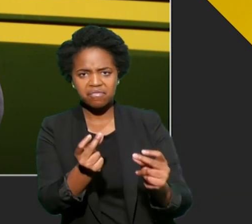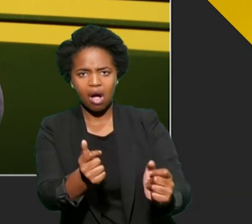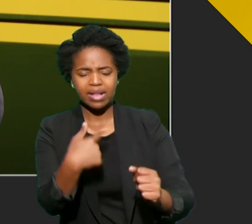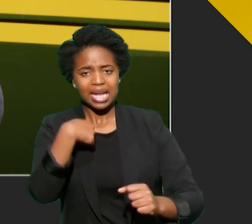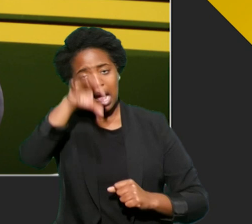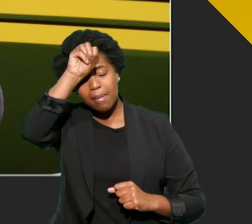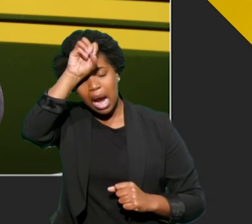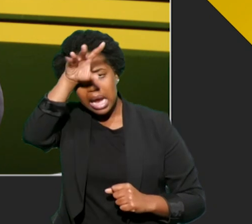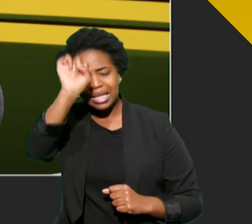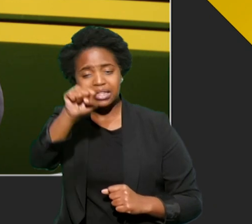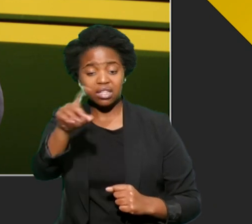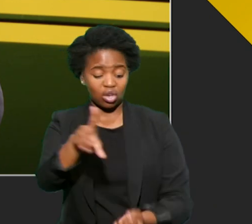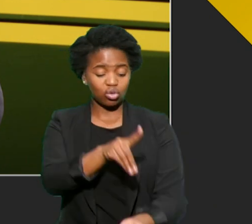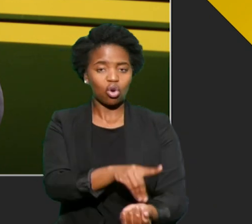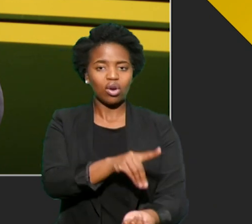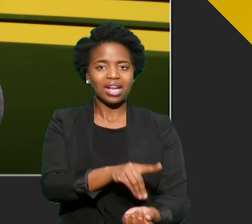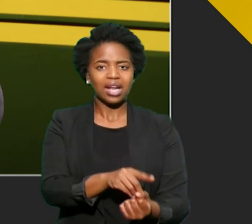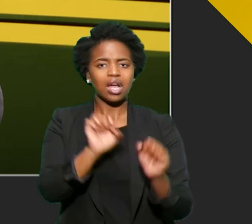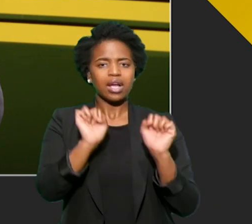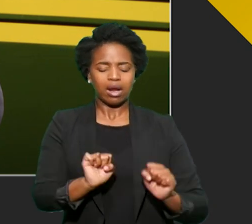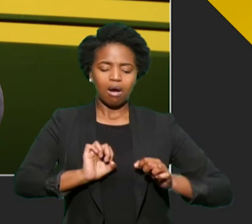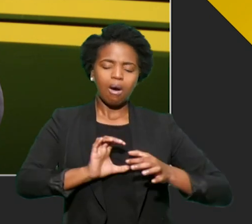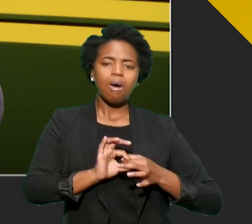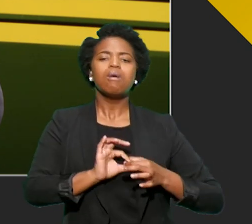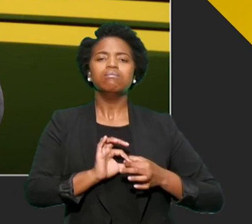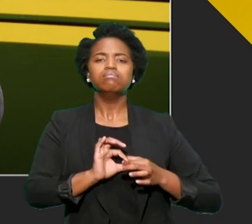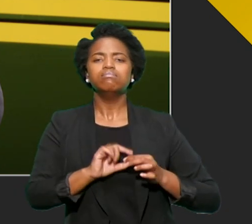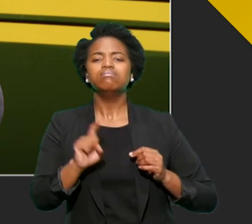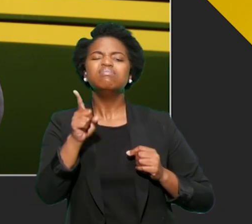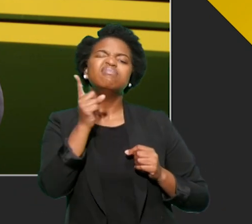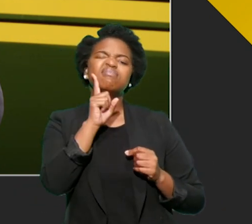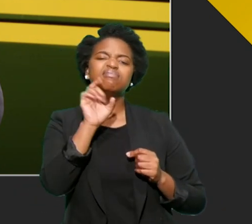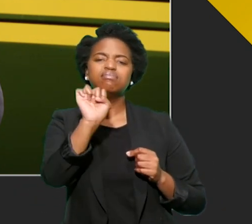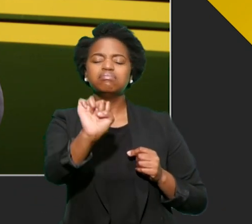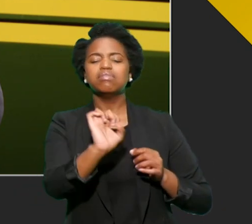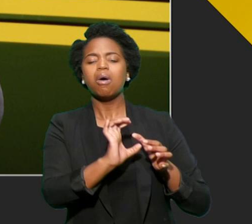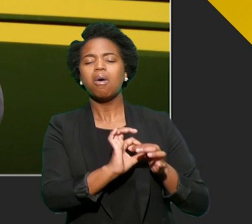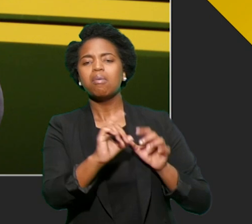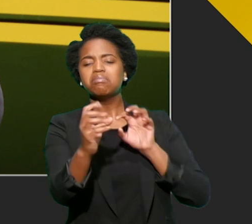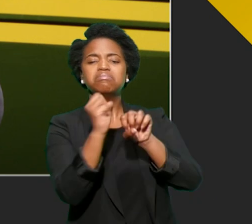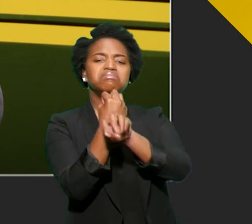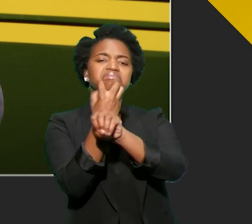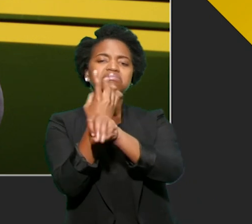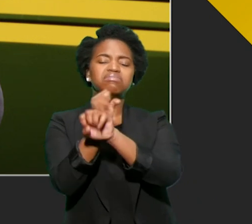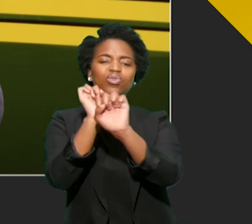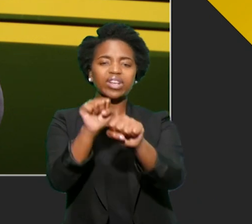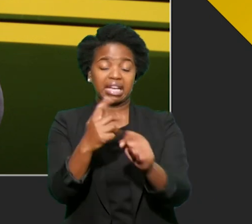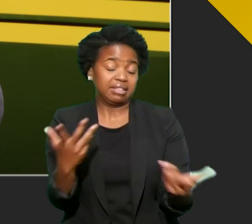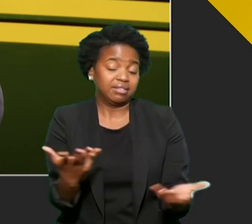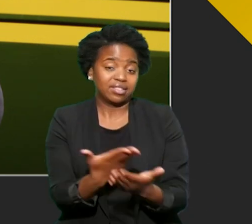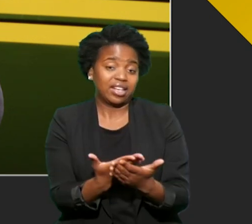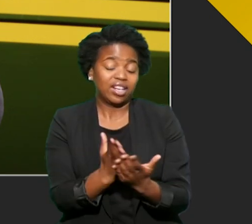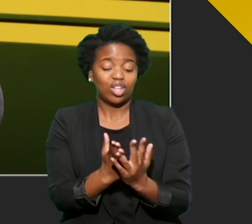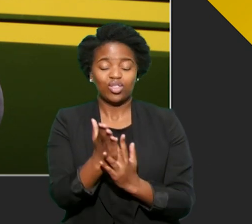mining space. Even udokotela akwazi ukuthi noma ehlele ekhaya akwazi ukuthi operate, which is something that is beyond this world nendlela sibona